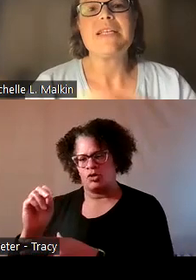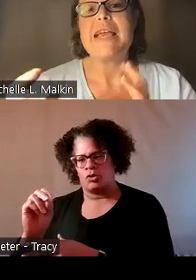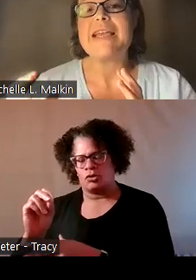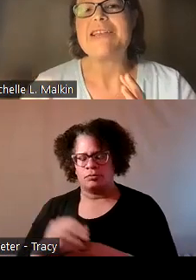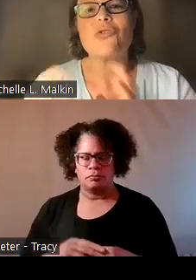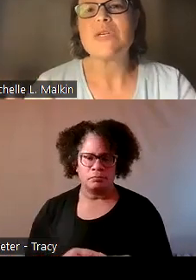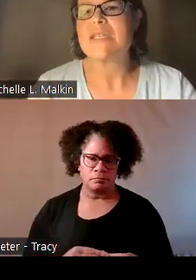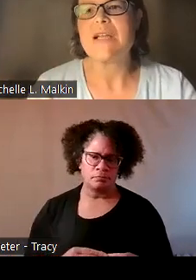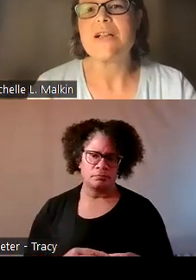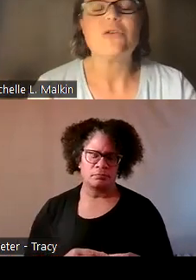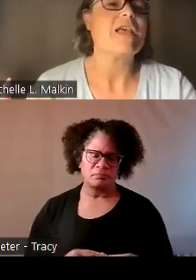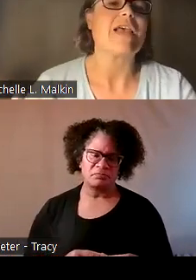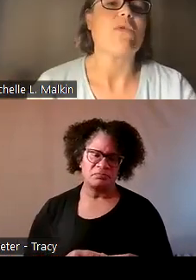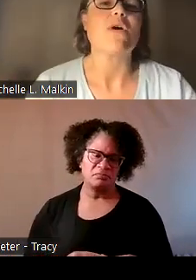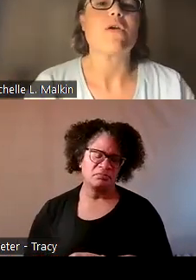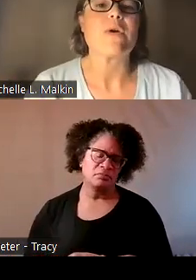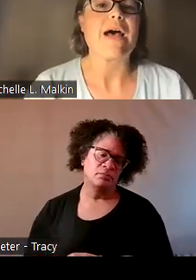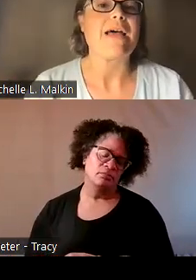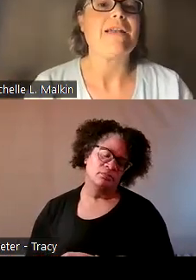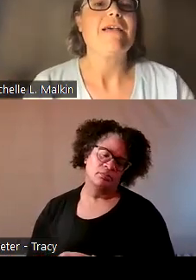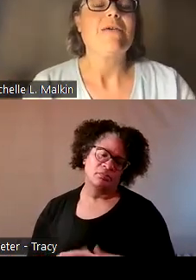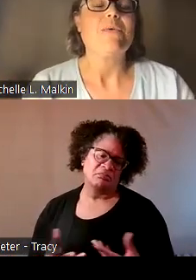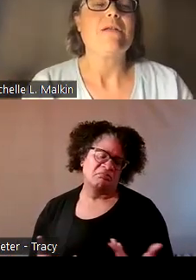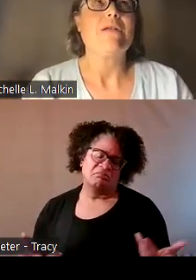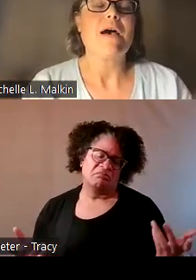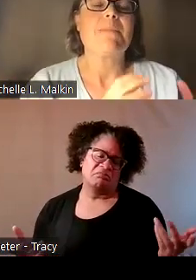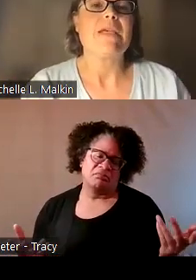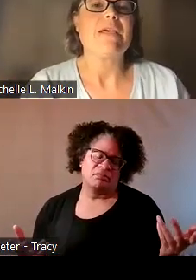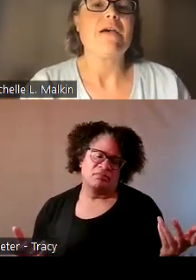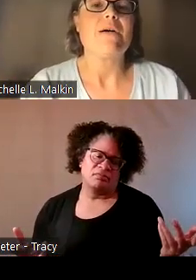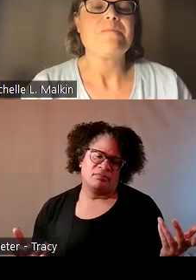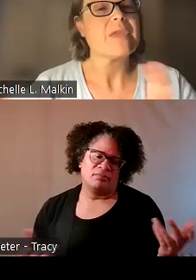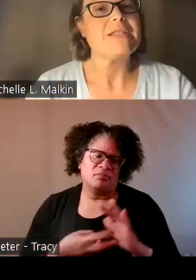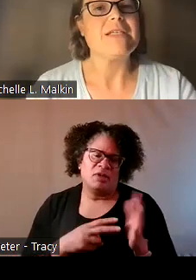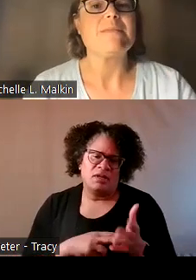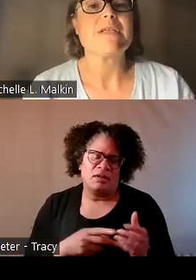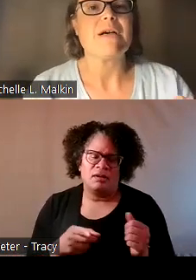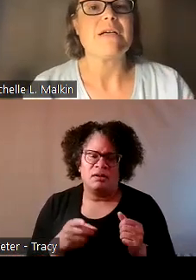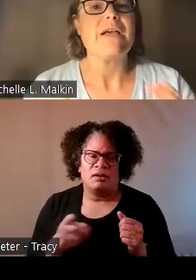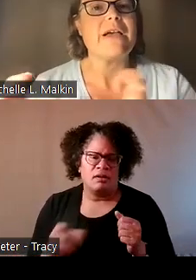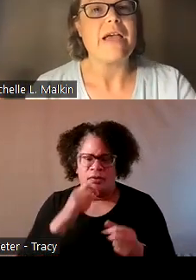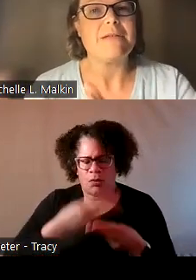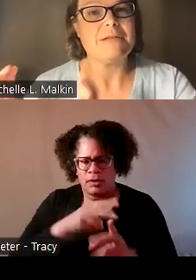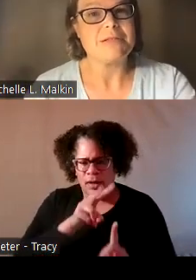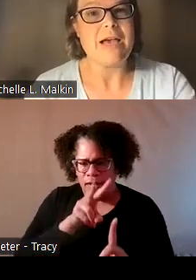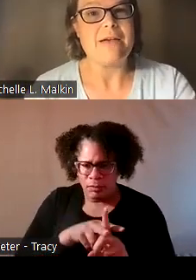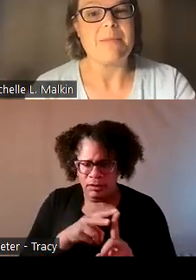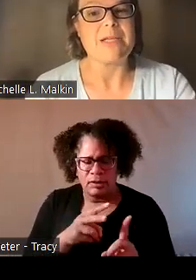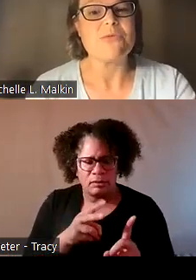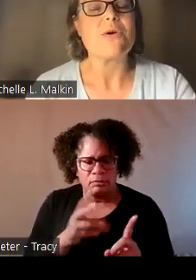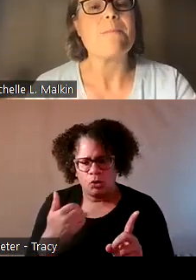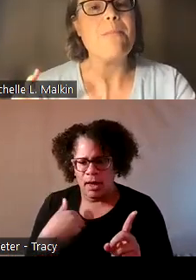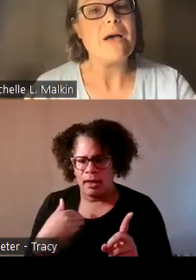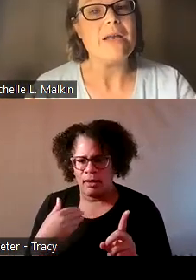It didn't increase the likelihood that they would or would not be deemed to have